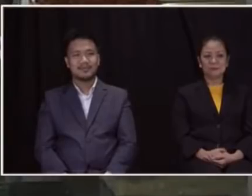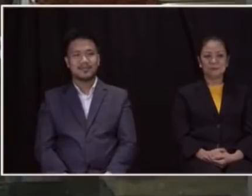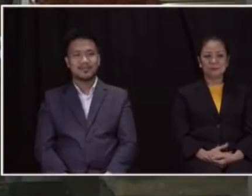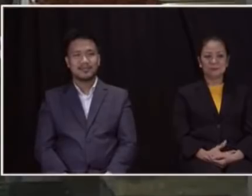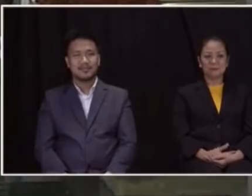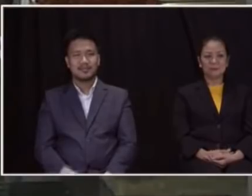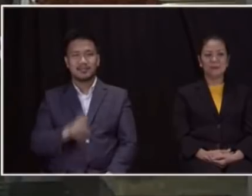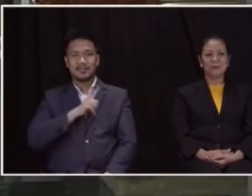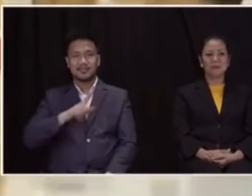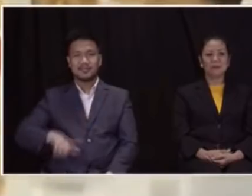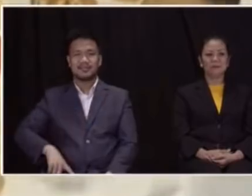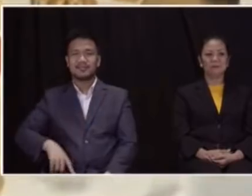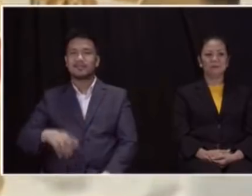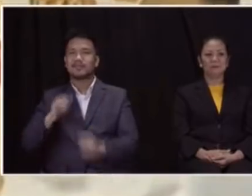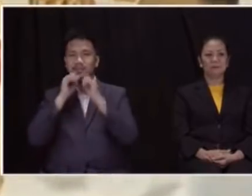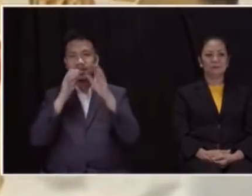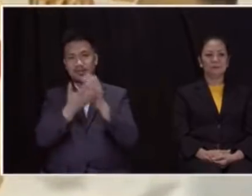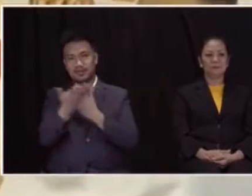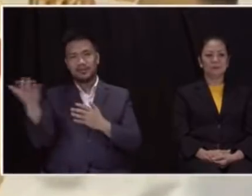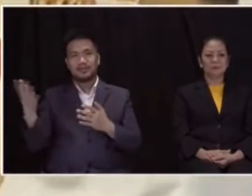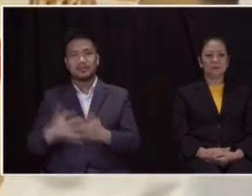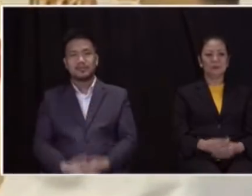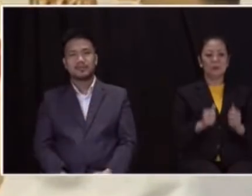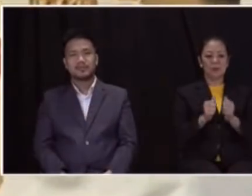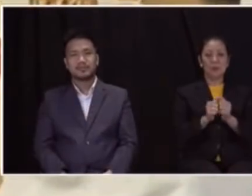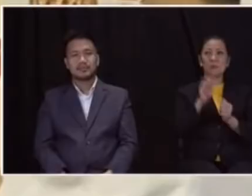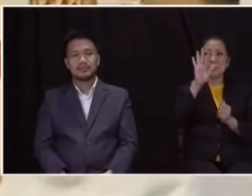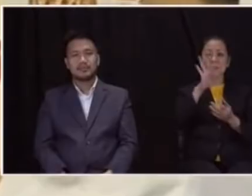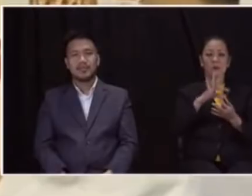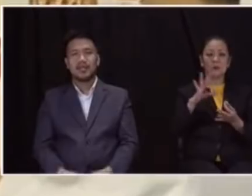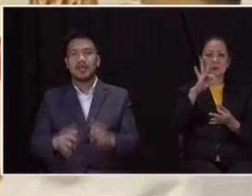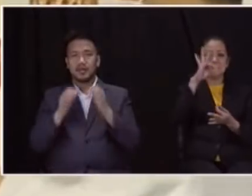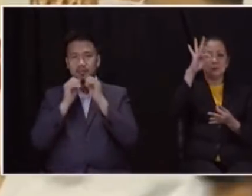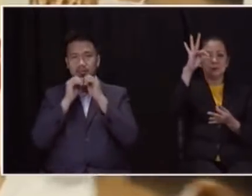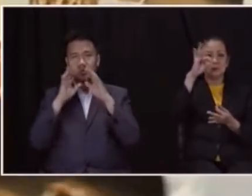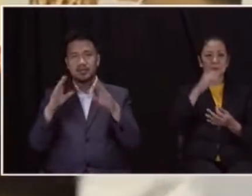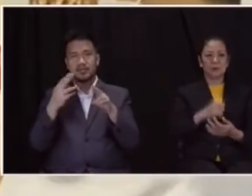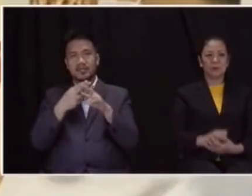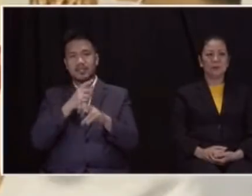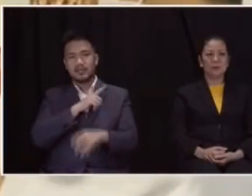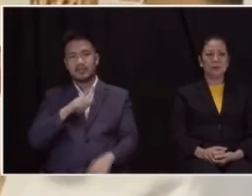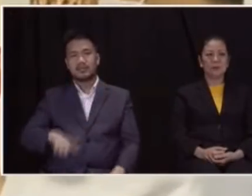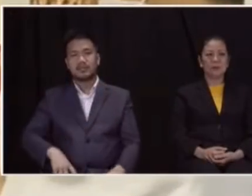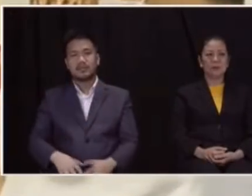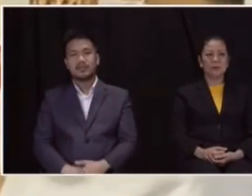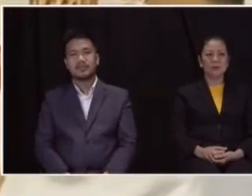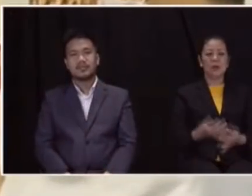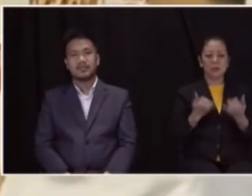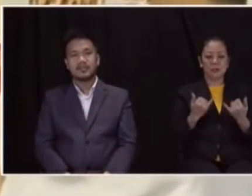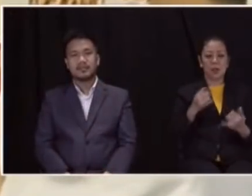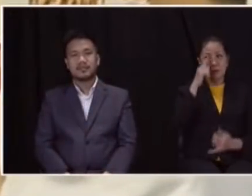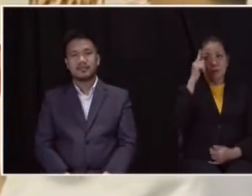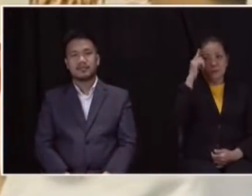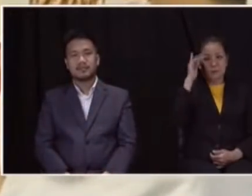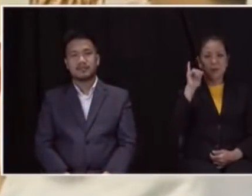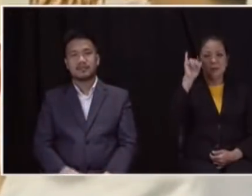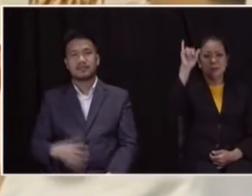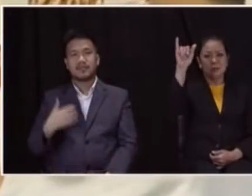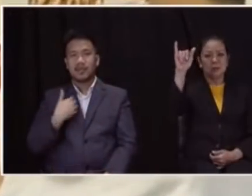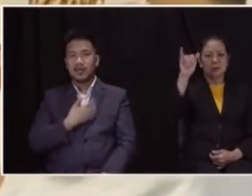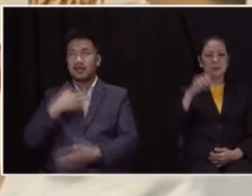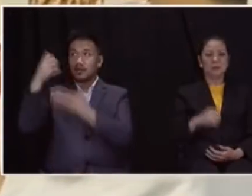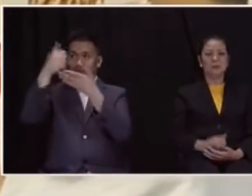The Lord be with you. And with your spirit. Blessed be the name of the Lord. Now and forever. Our help is